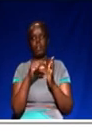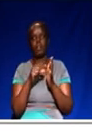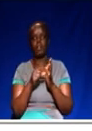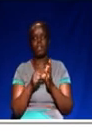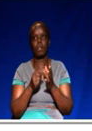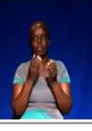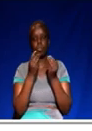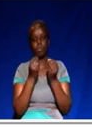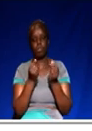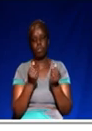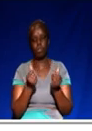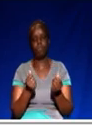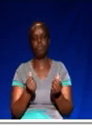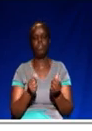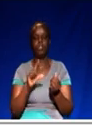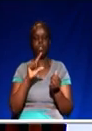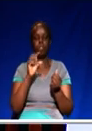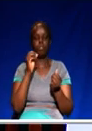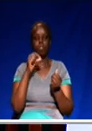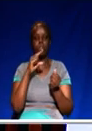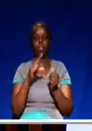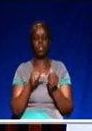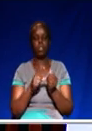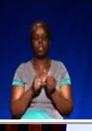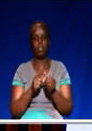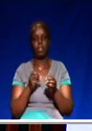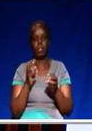simplify logarithmic expressions.